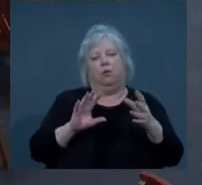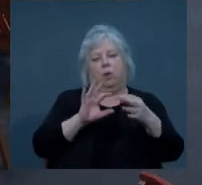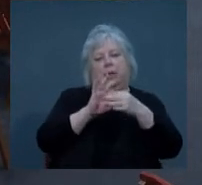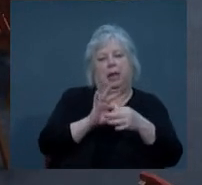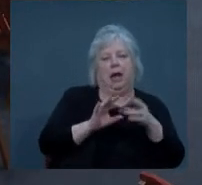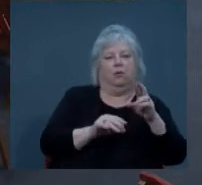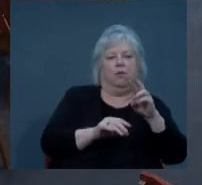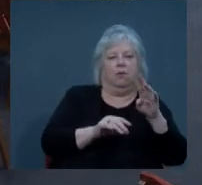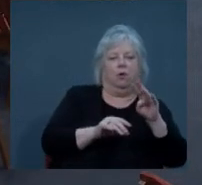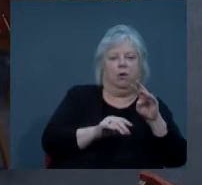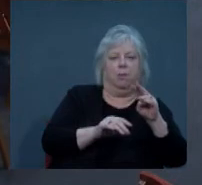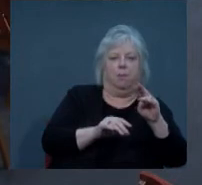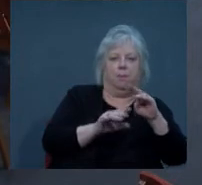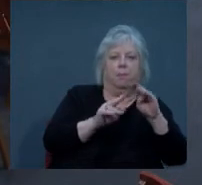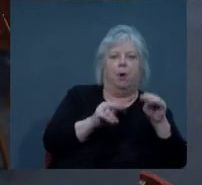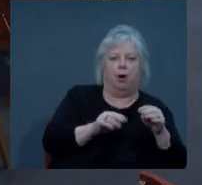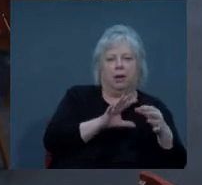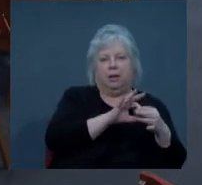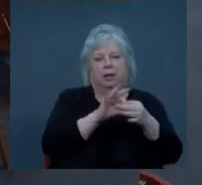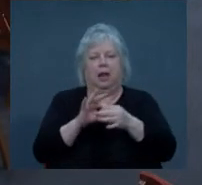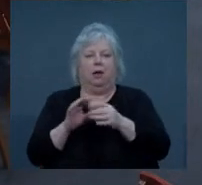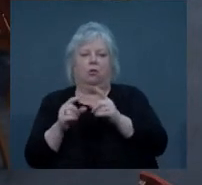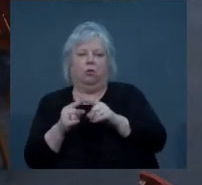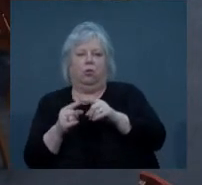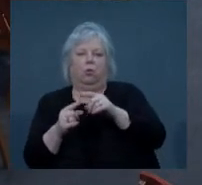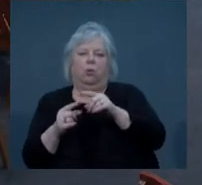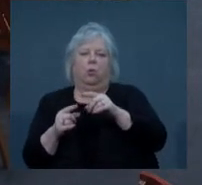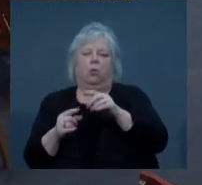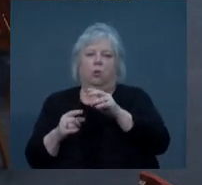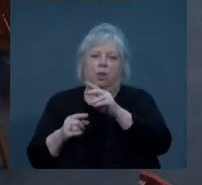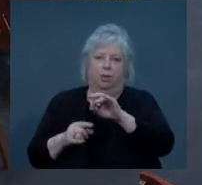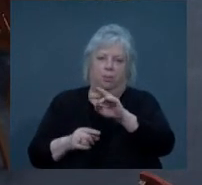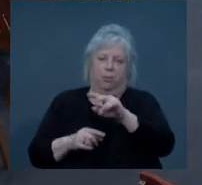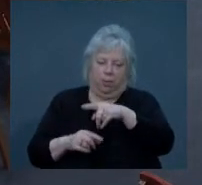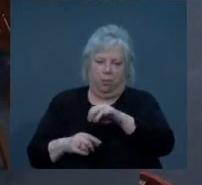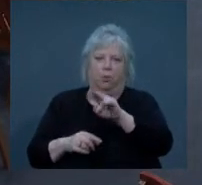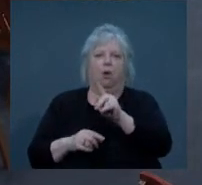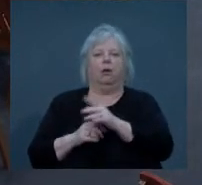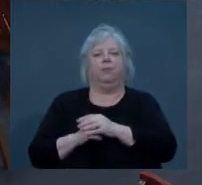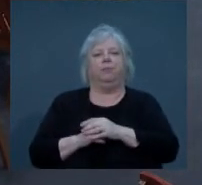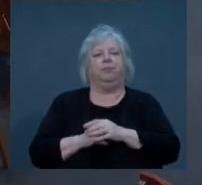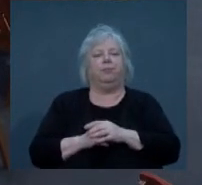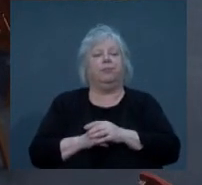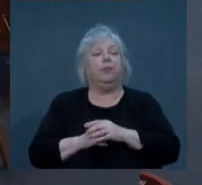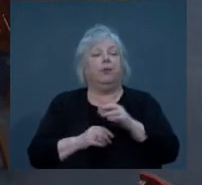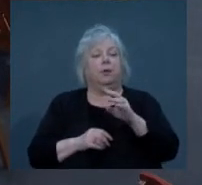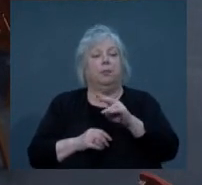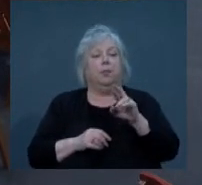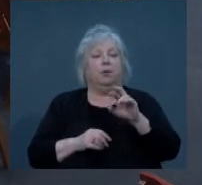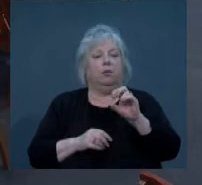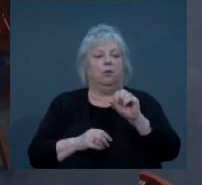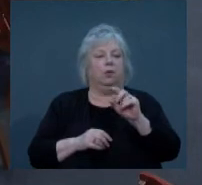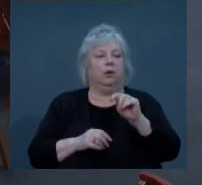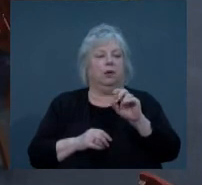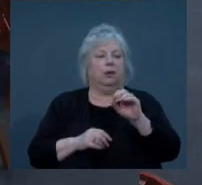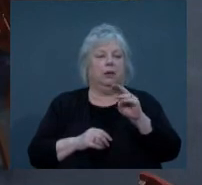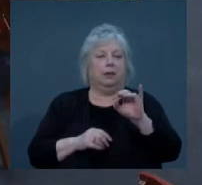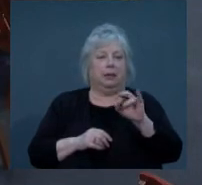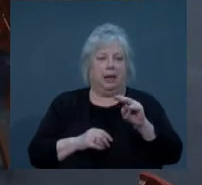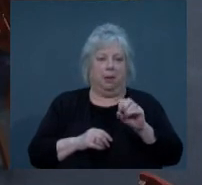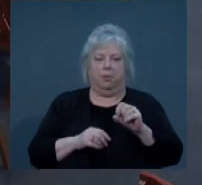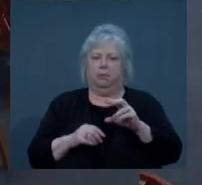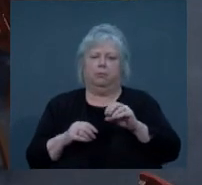So, I mean, it's a complex issue. Commissioner Stebbins has a comment. I haven't seen any elevations, but